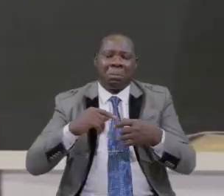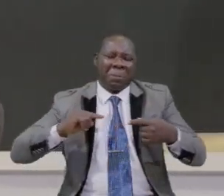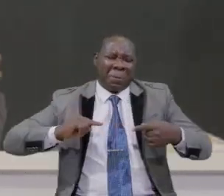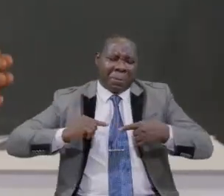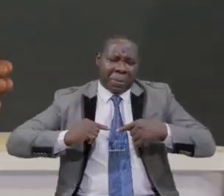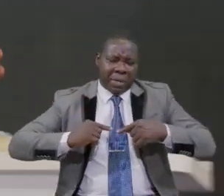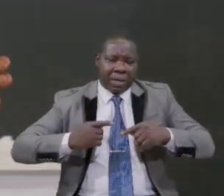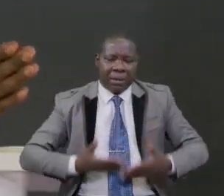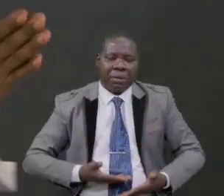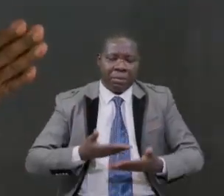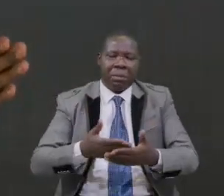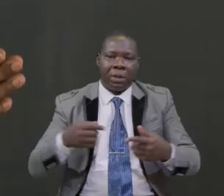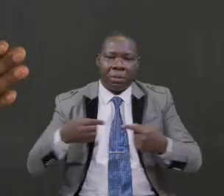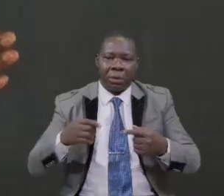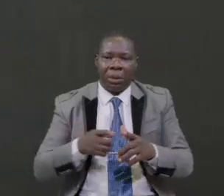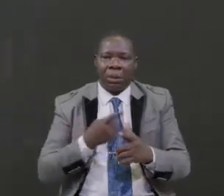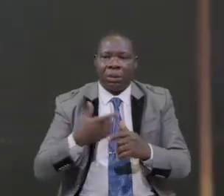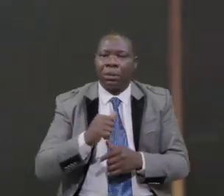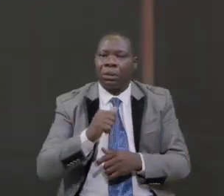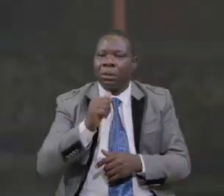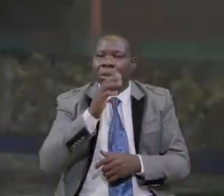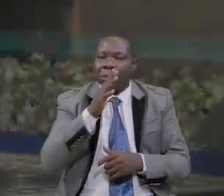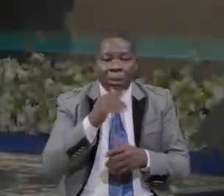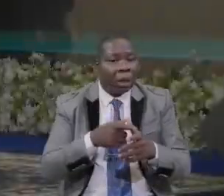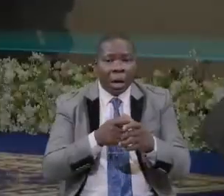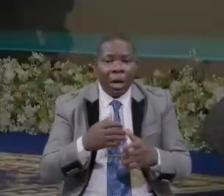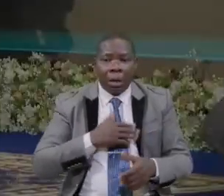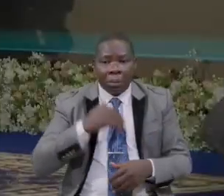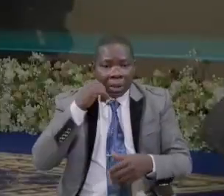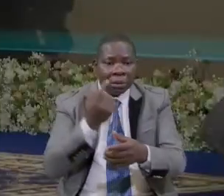in. My daughter, oh, what's happening to you?